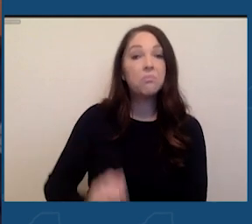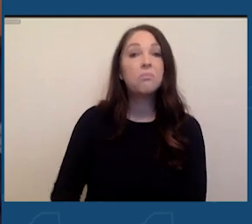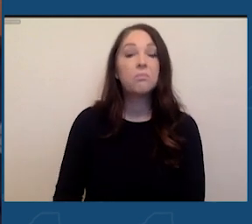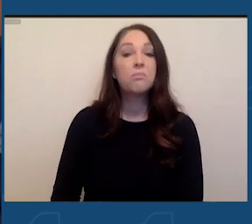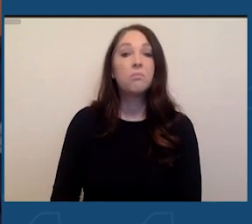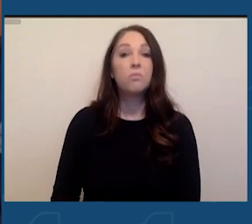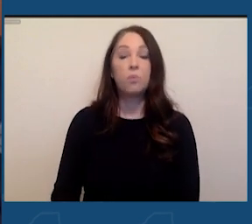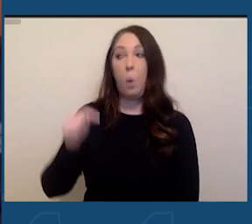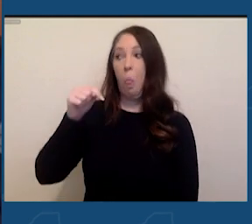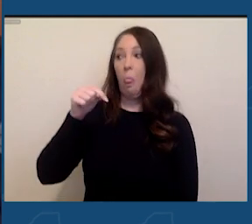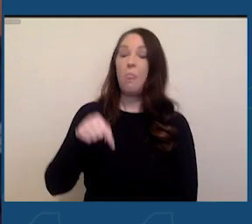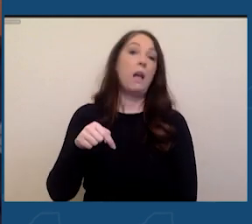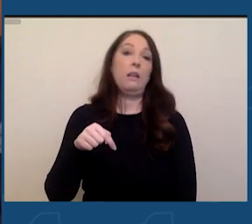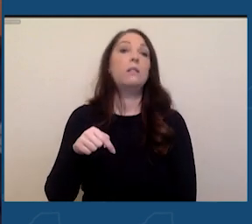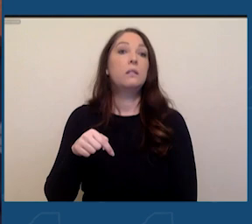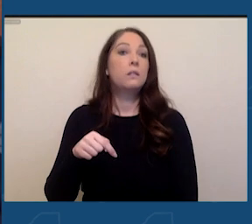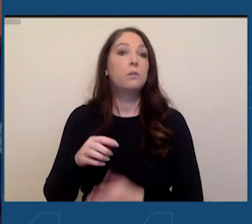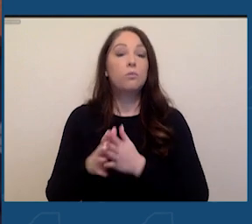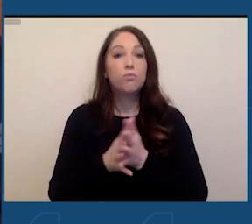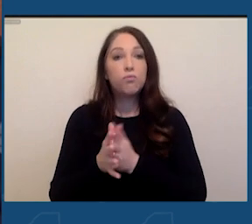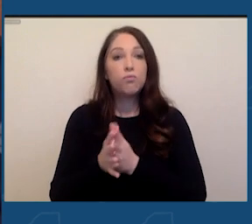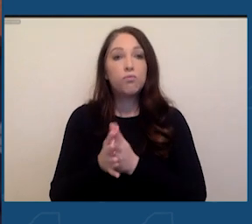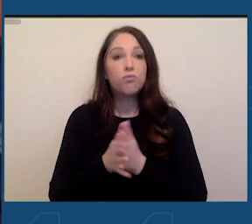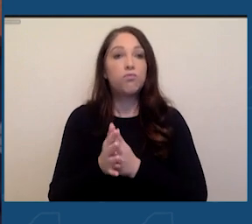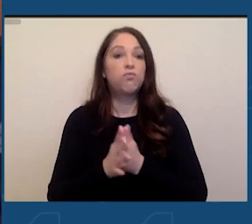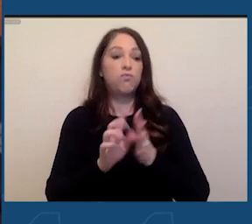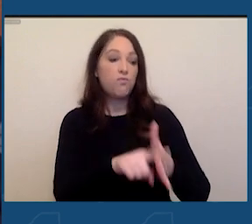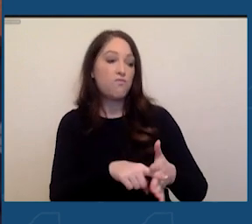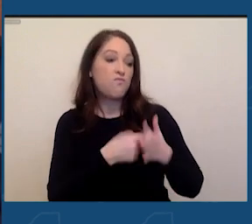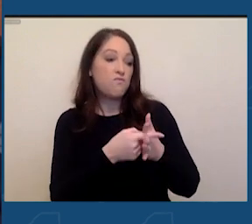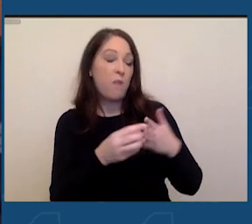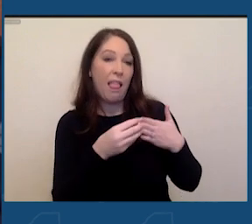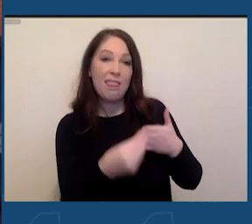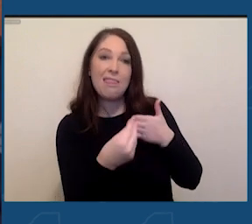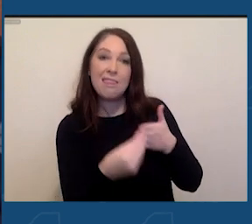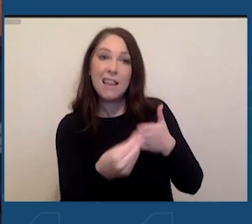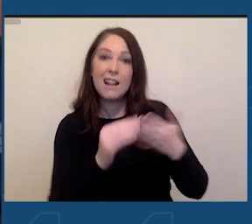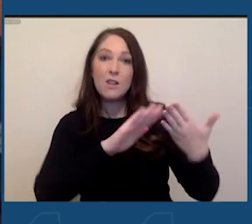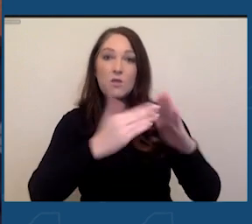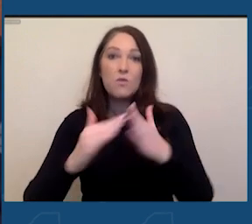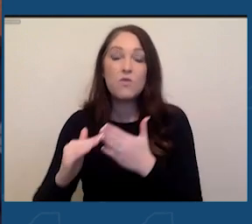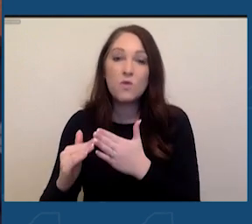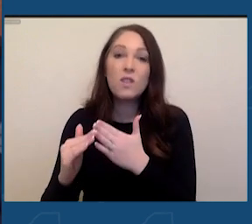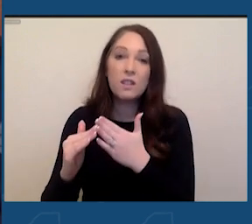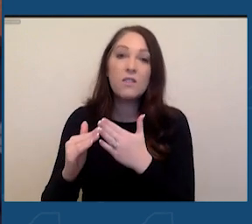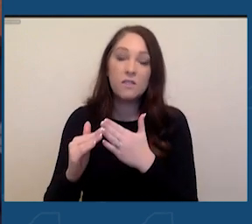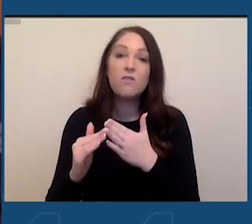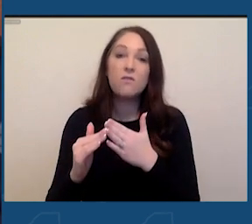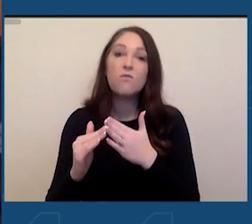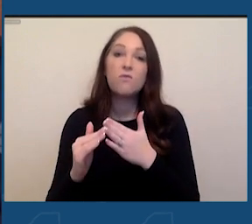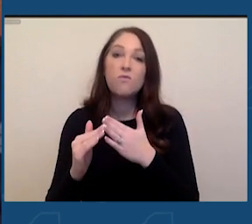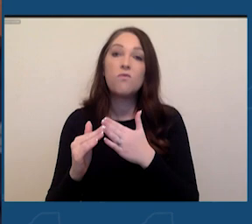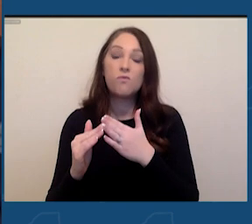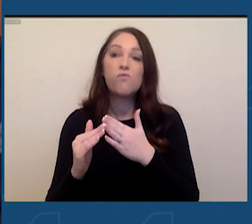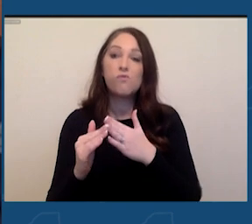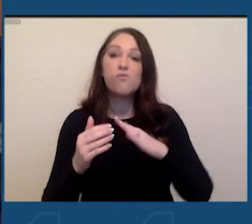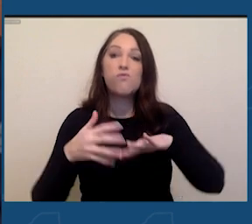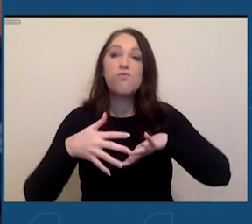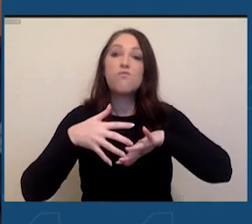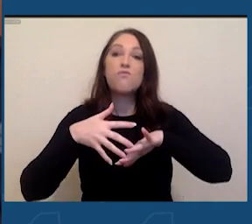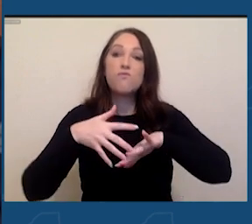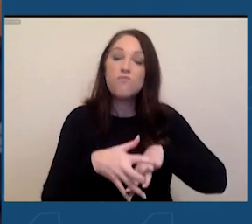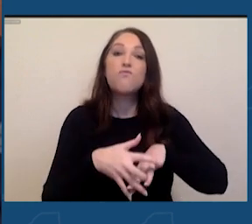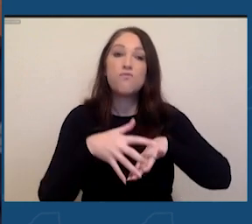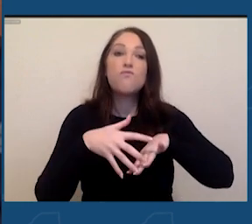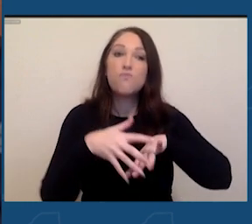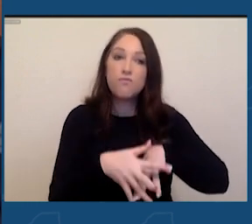a trailblazing community that not only left its fingerprints permanently